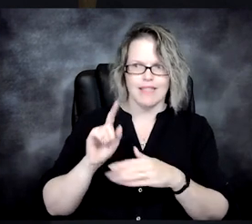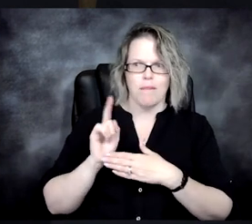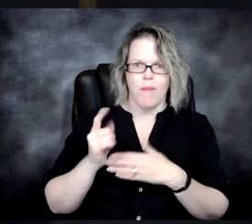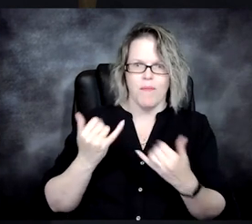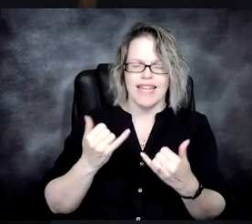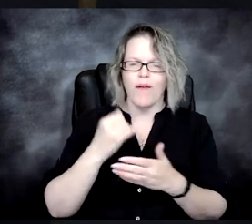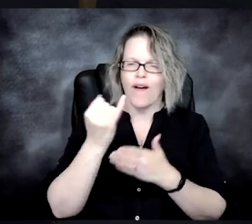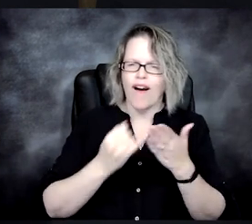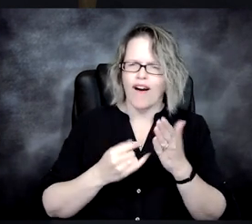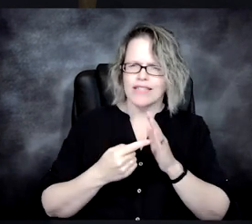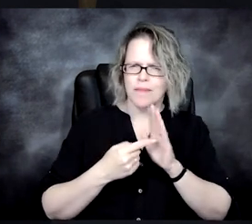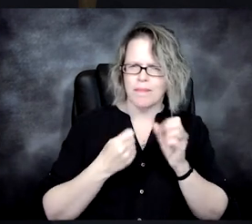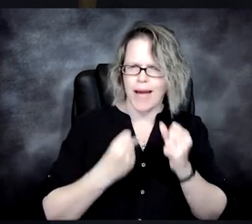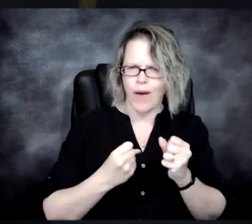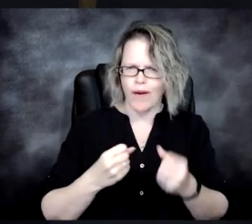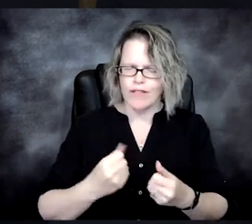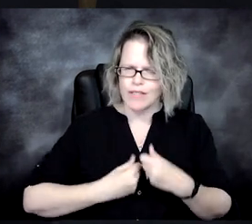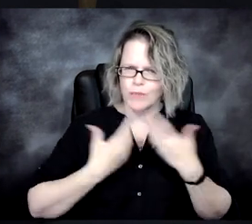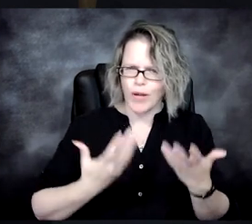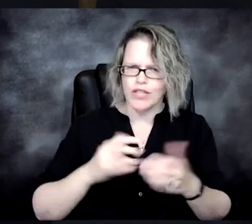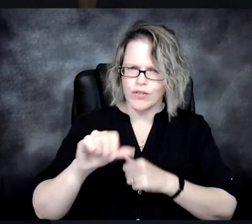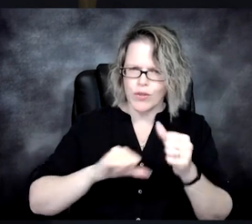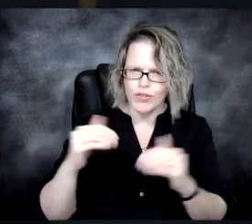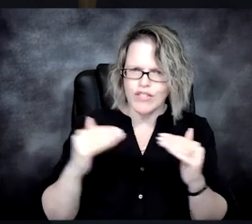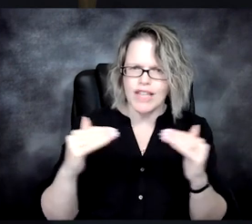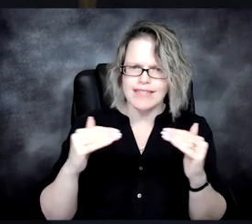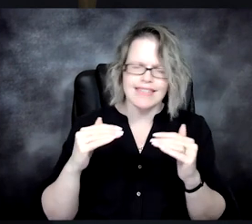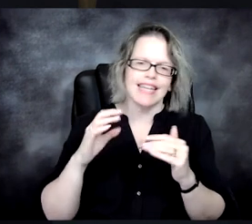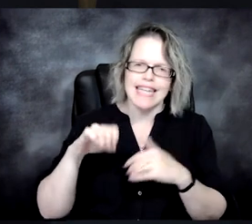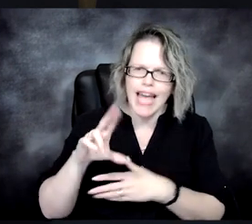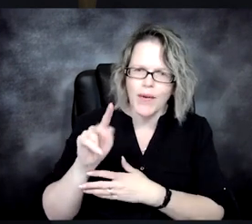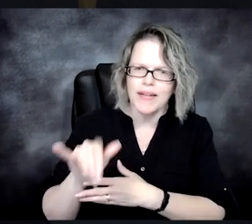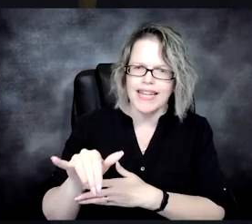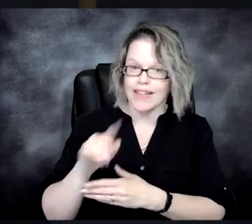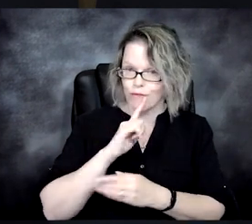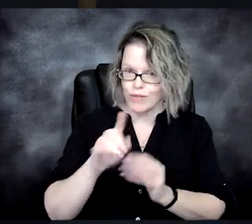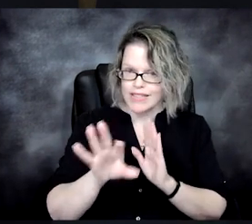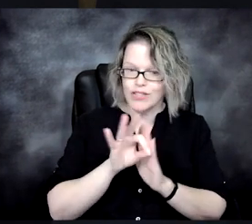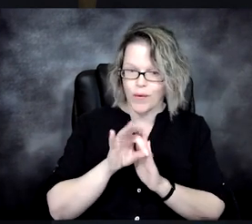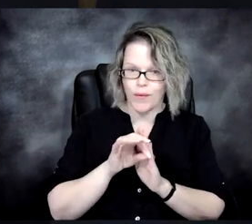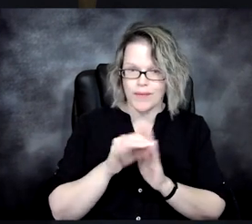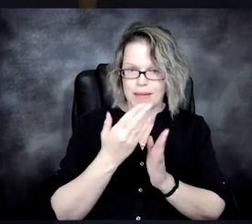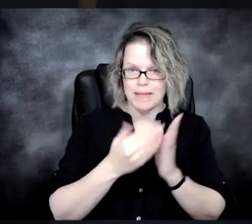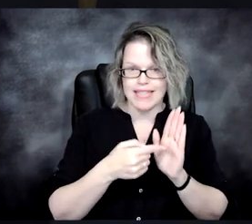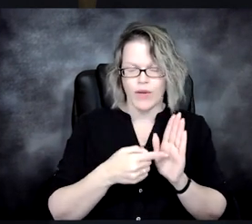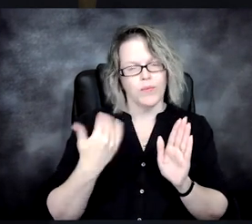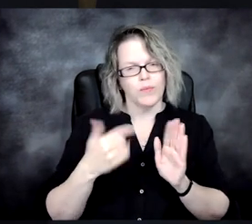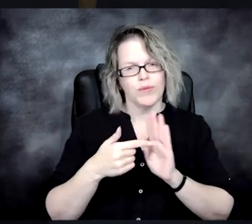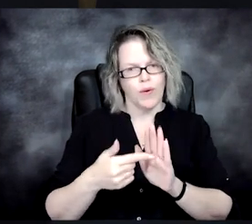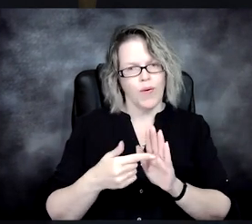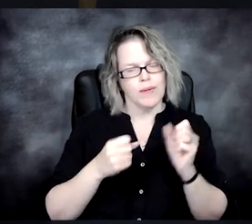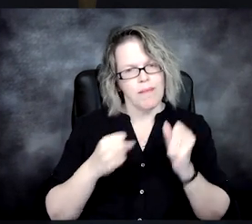Art has this power of expression, of social justice, and of equity, and they've really picked a piece here that references that and makes